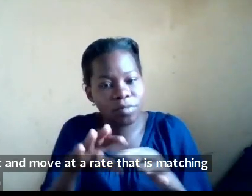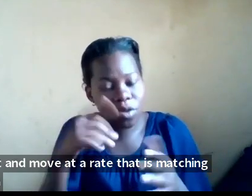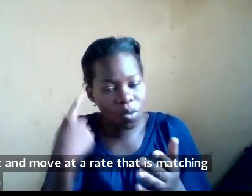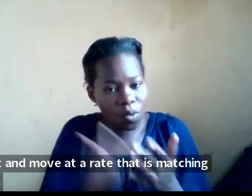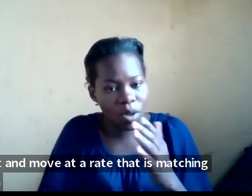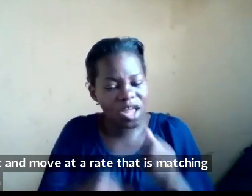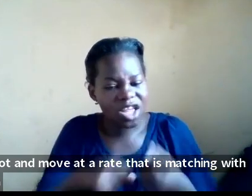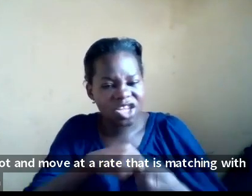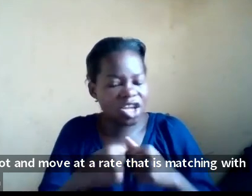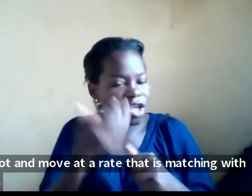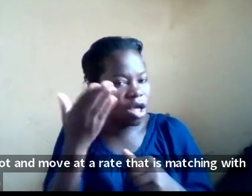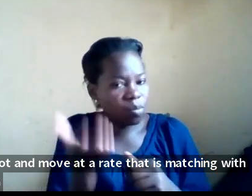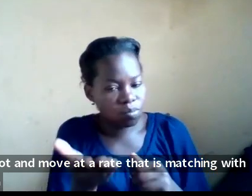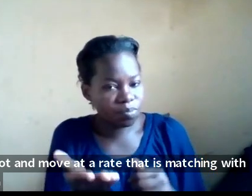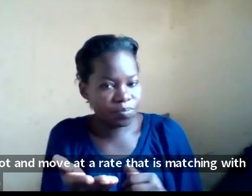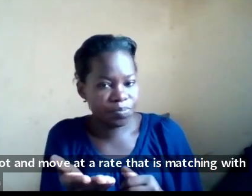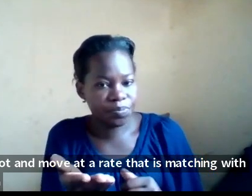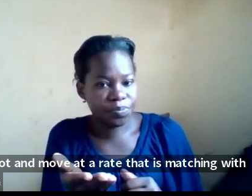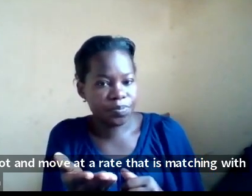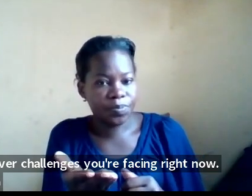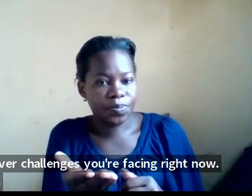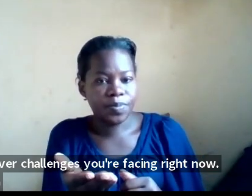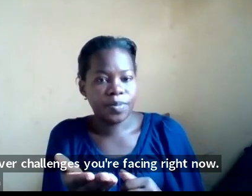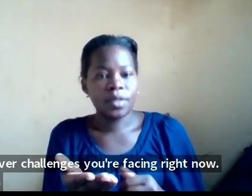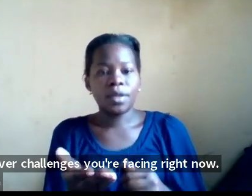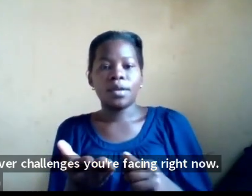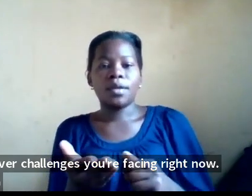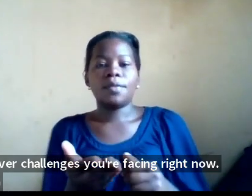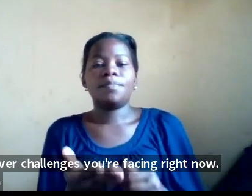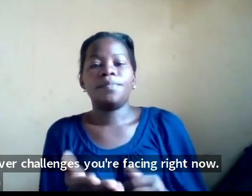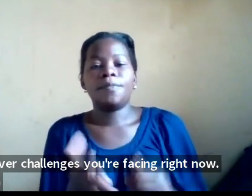you're facing right now. So that's how the Accelerator Lab